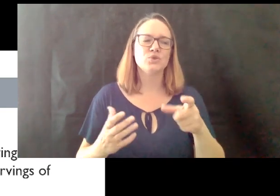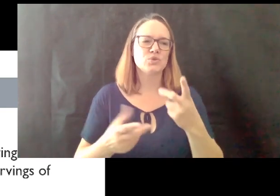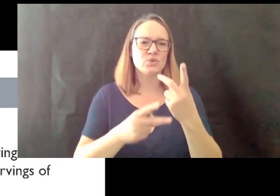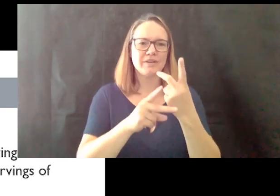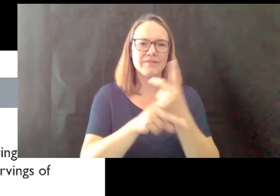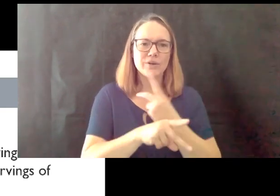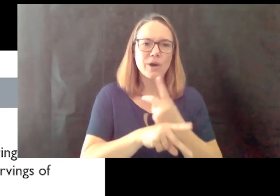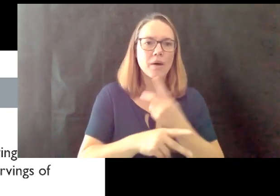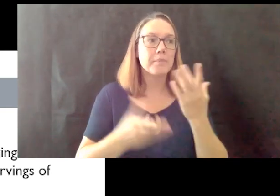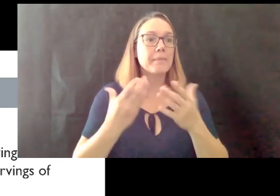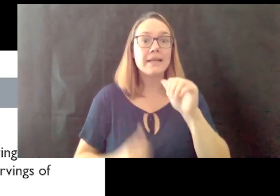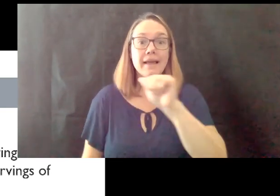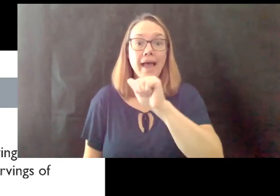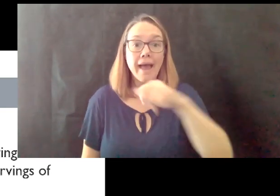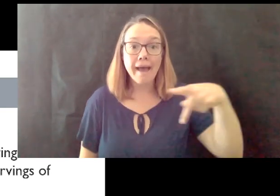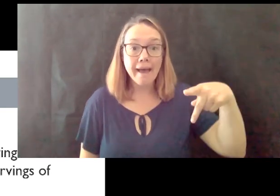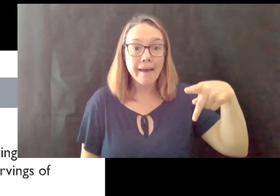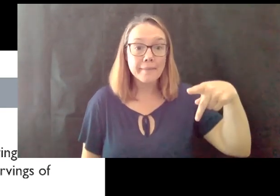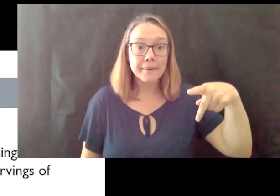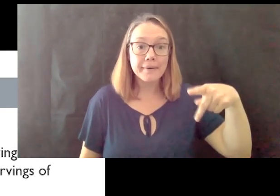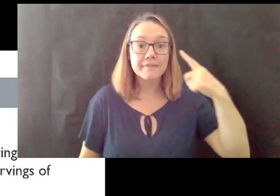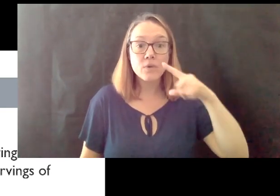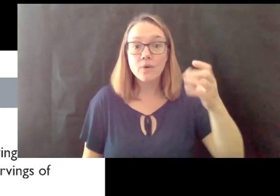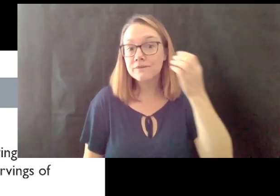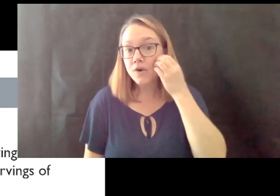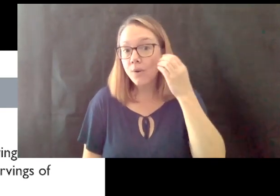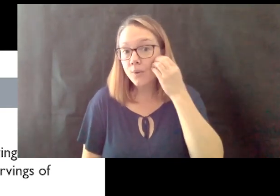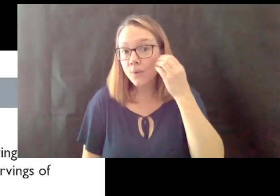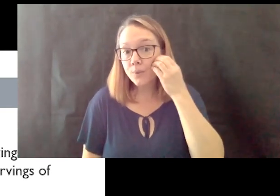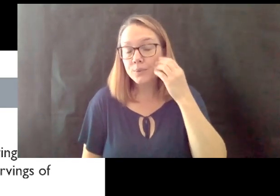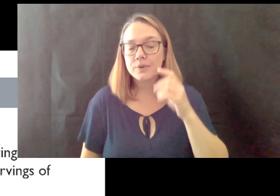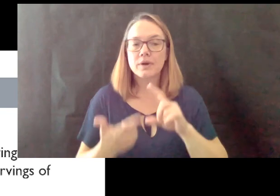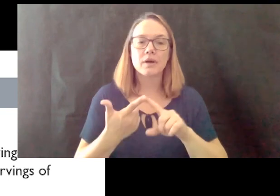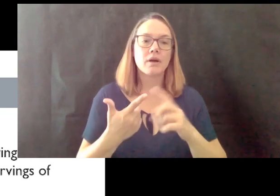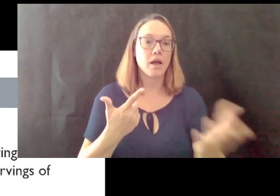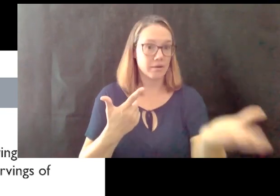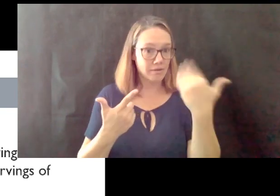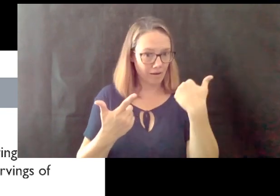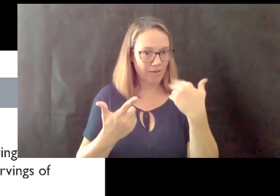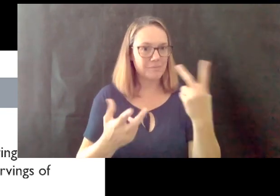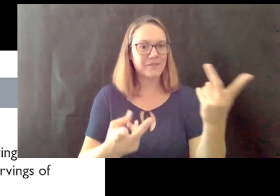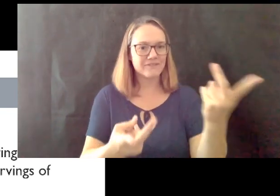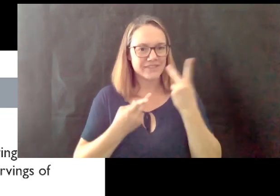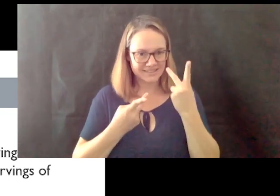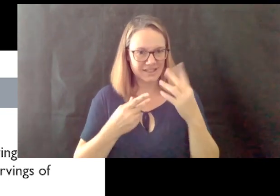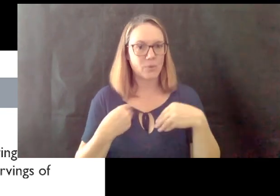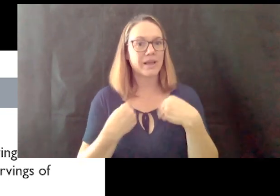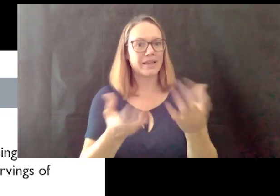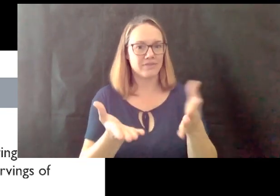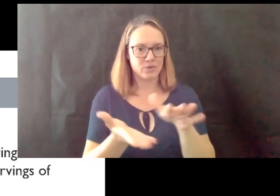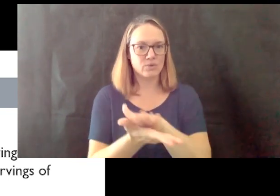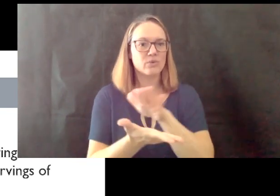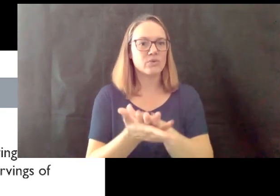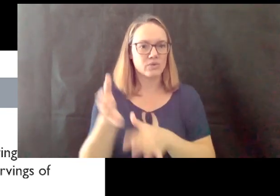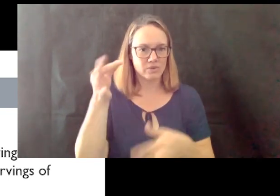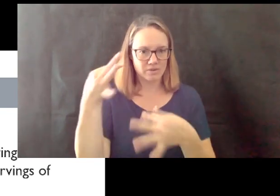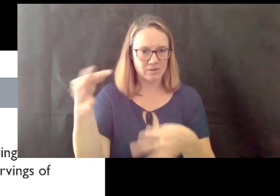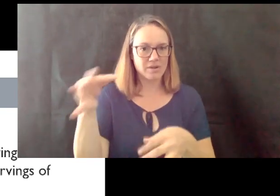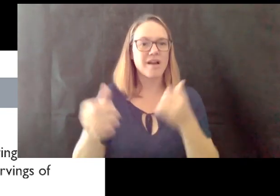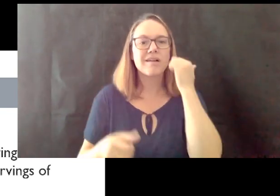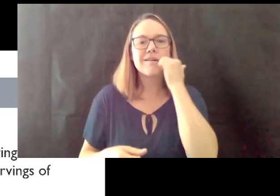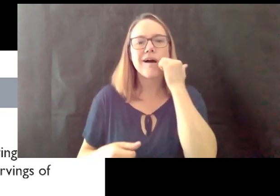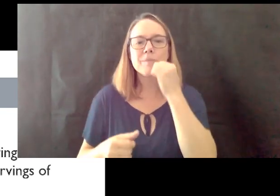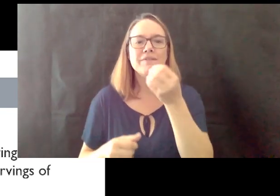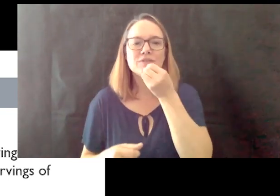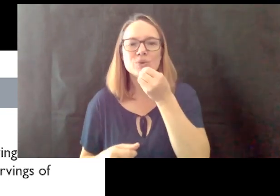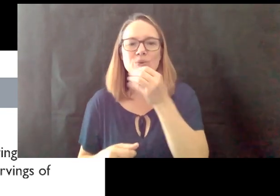to have some kind of resource, whether it's an app that you download on a smartphone, whether you come in and visit me and I give you a handout